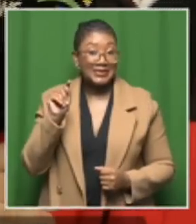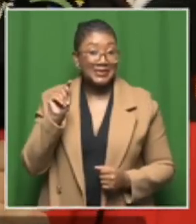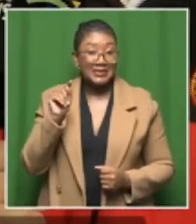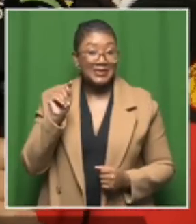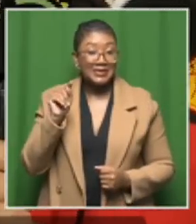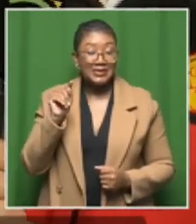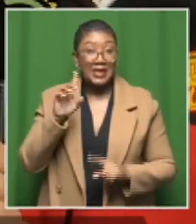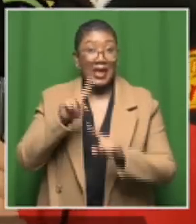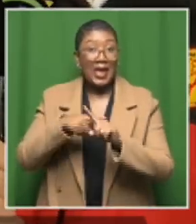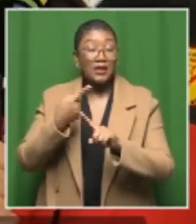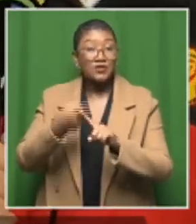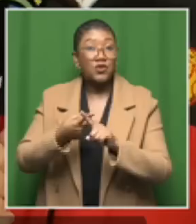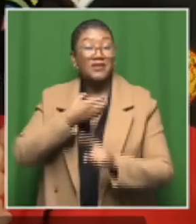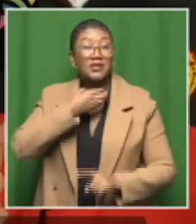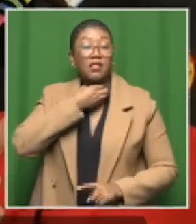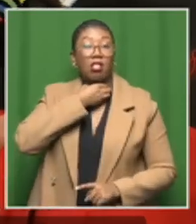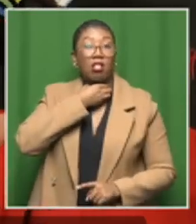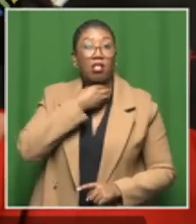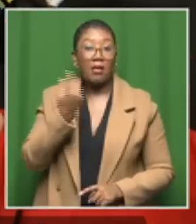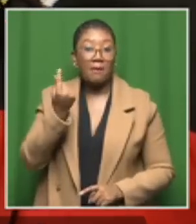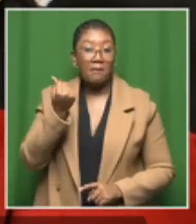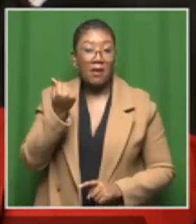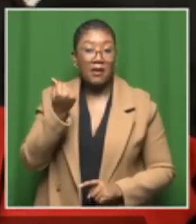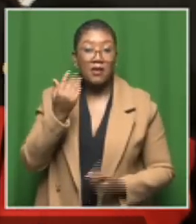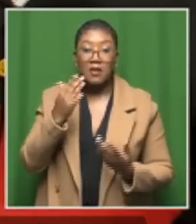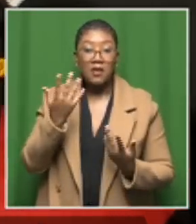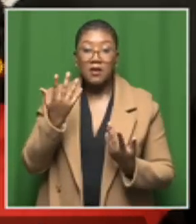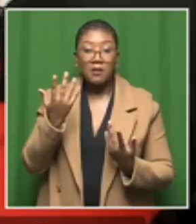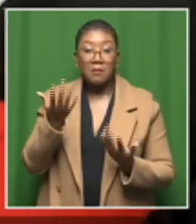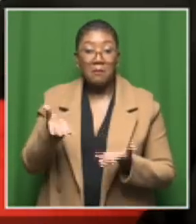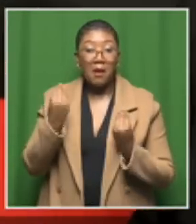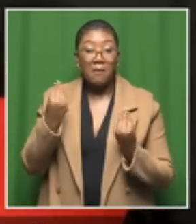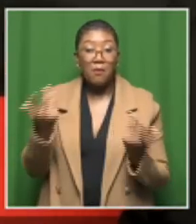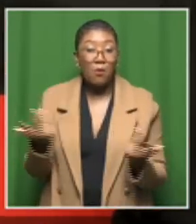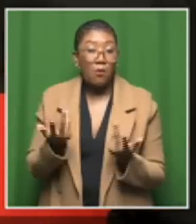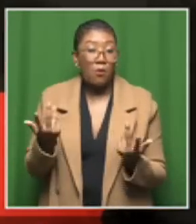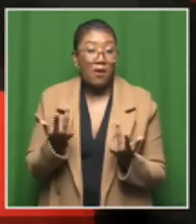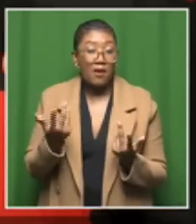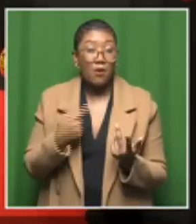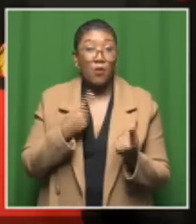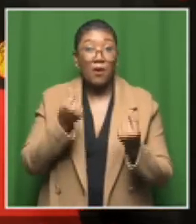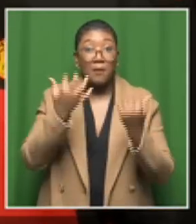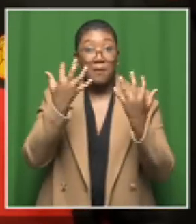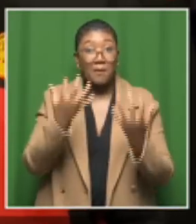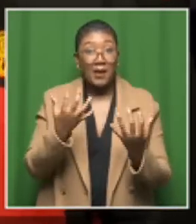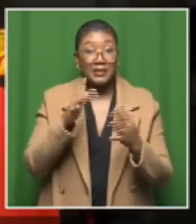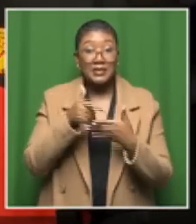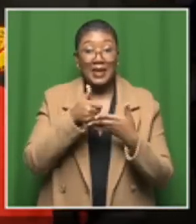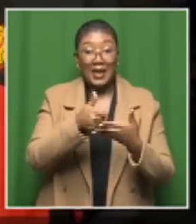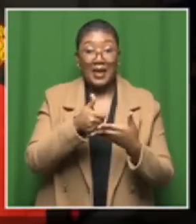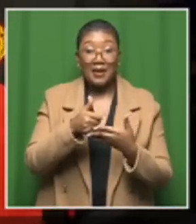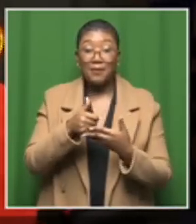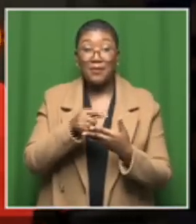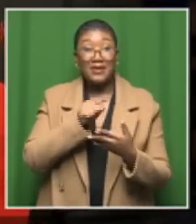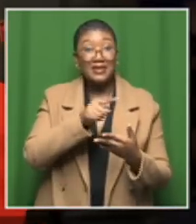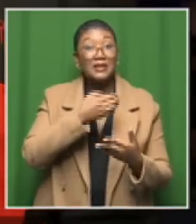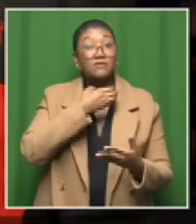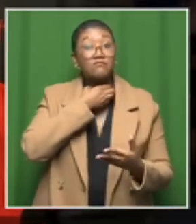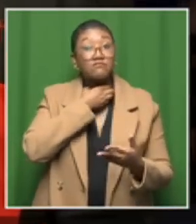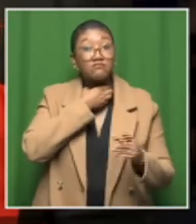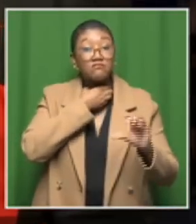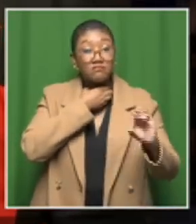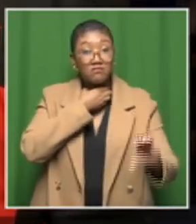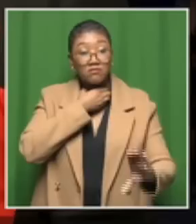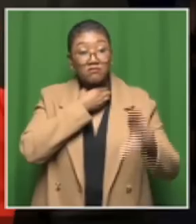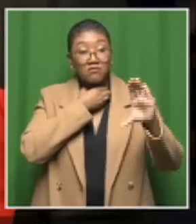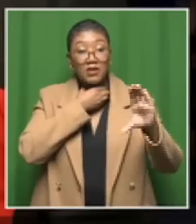proposals that are coming forth from the trade union movement on how the Minister of Finance can close that particular deficit without introducing VAT